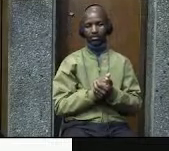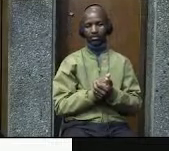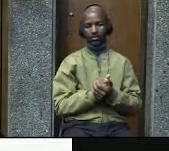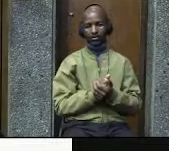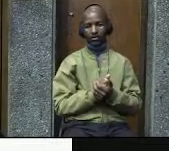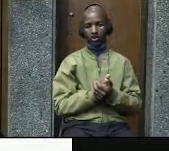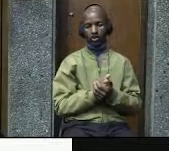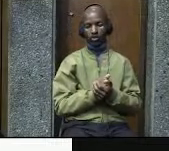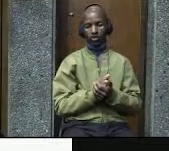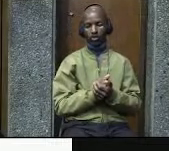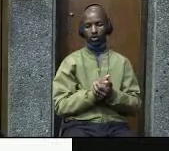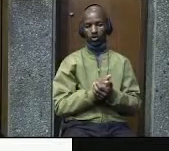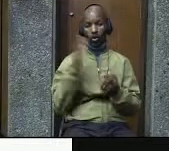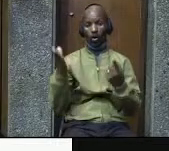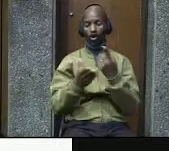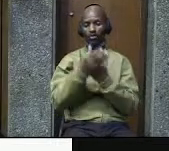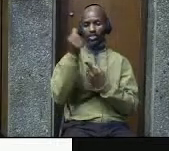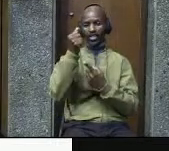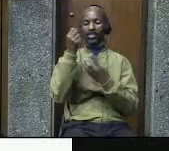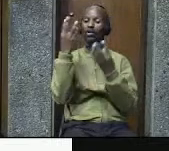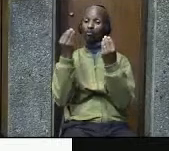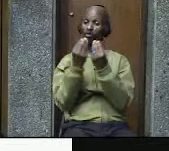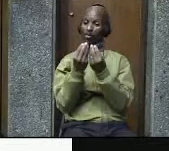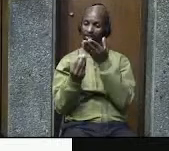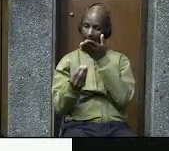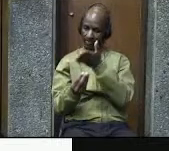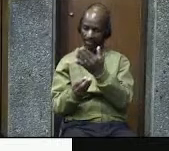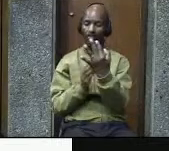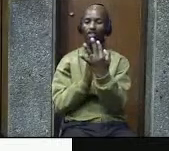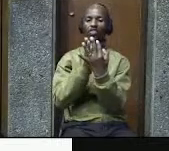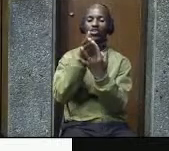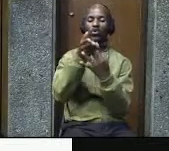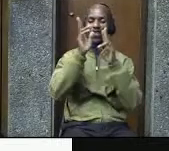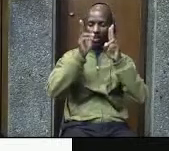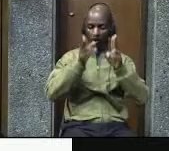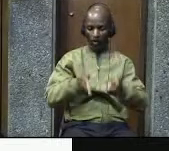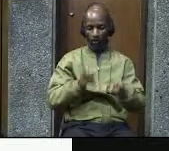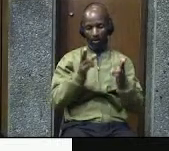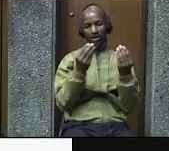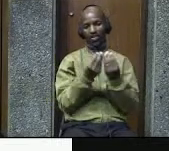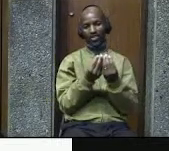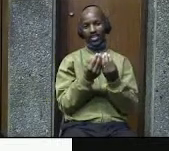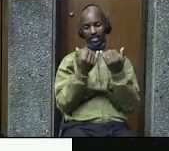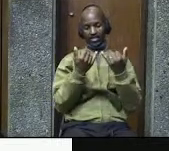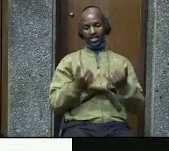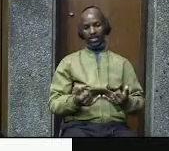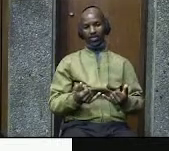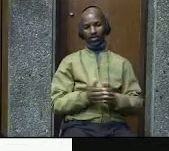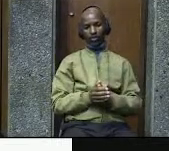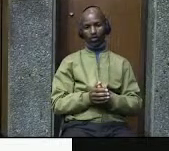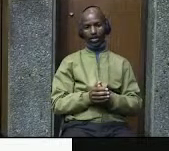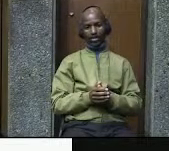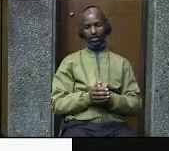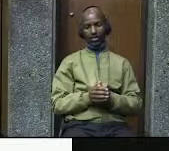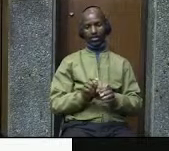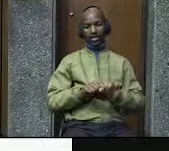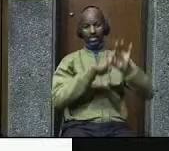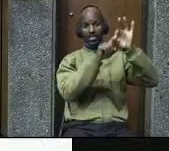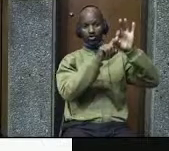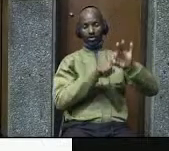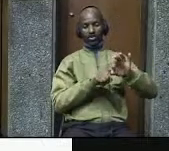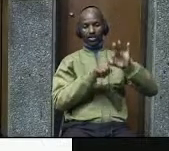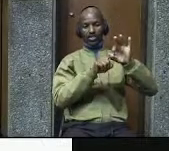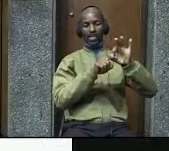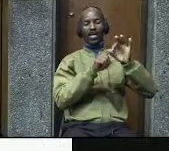to obtain the property through the normal channels, they are suspended or